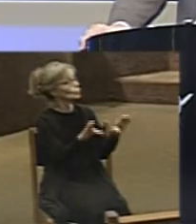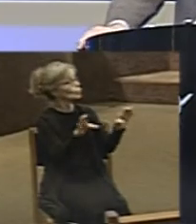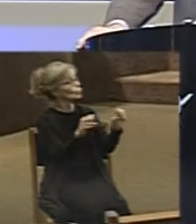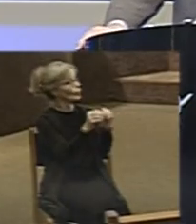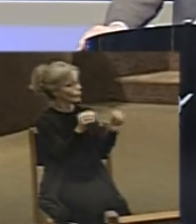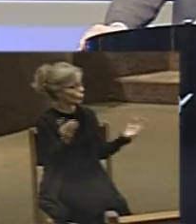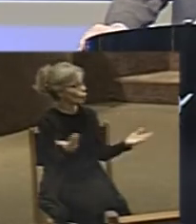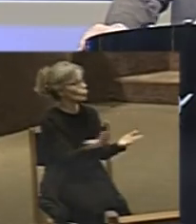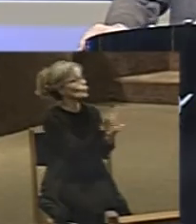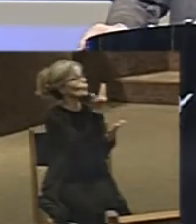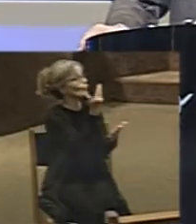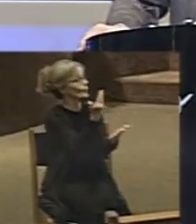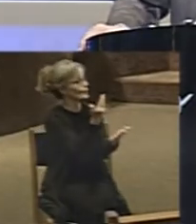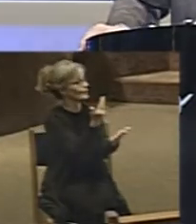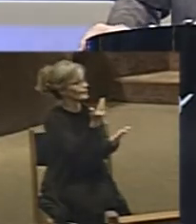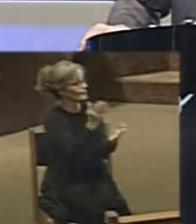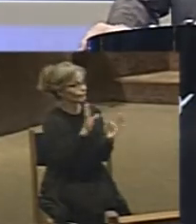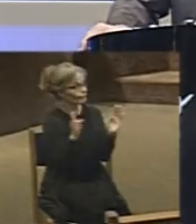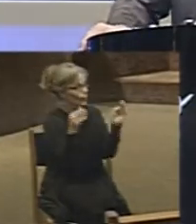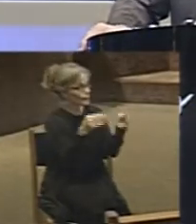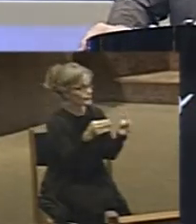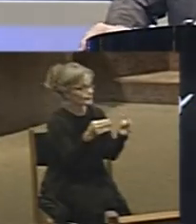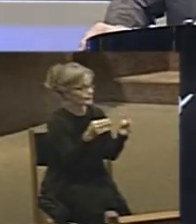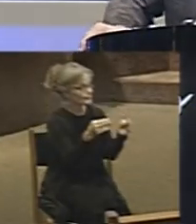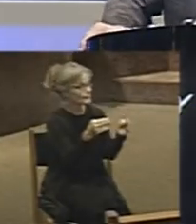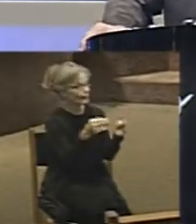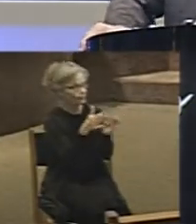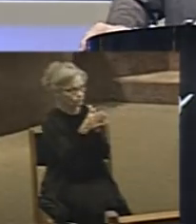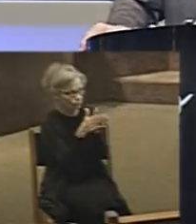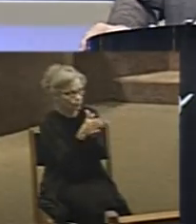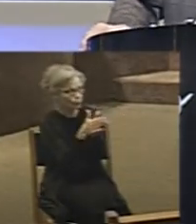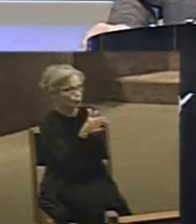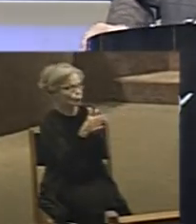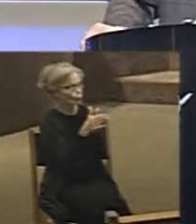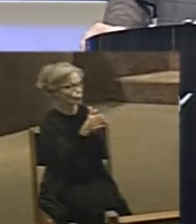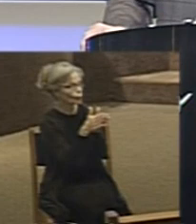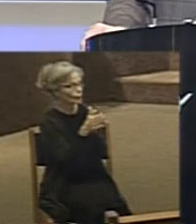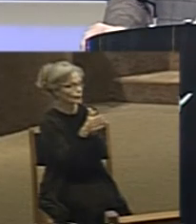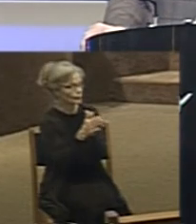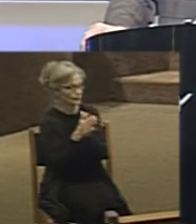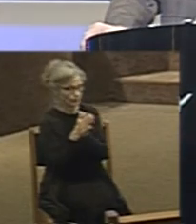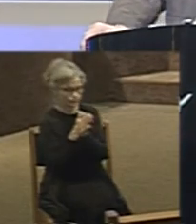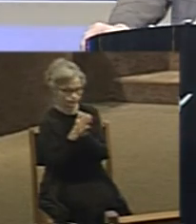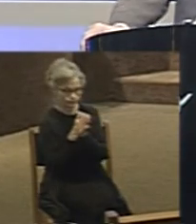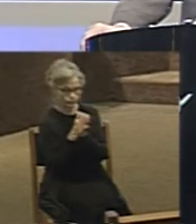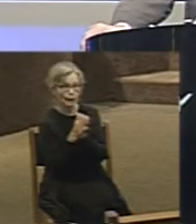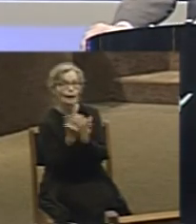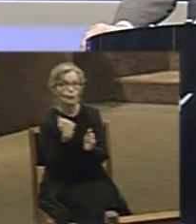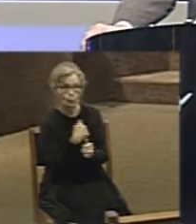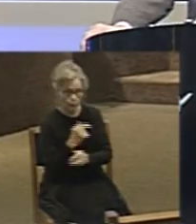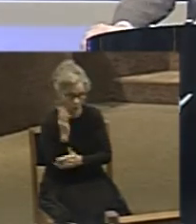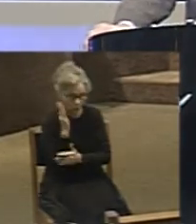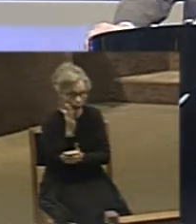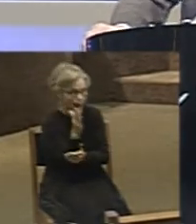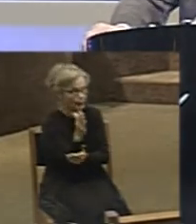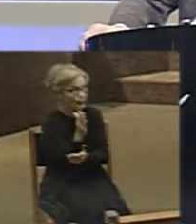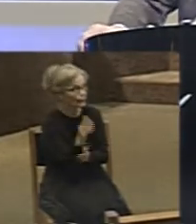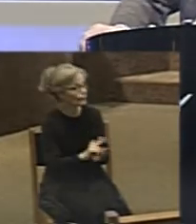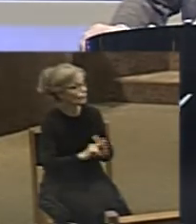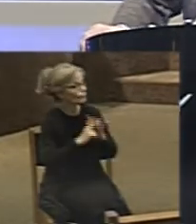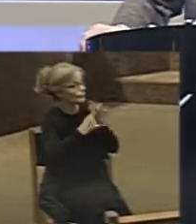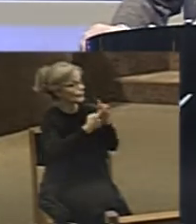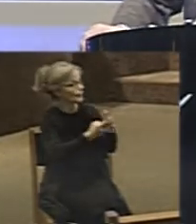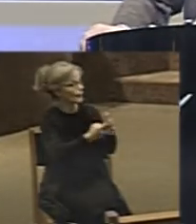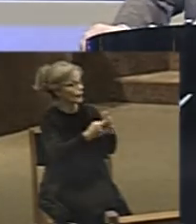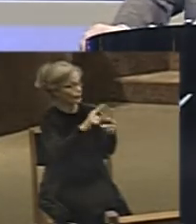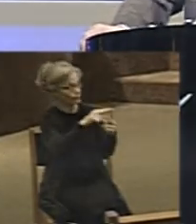will do with a renewed fervor and focus, and we will begin